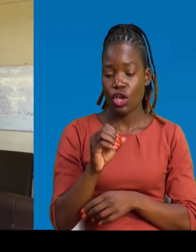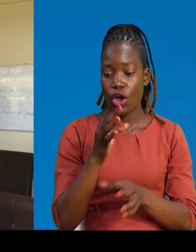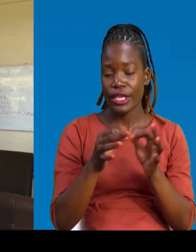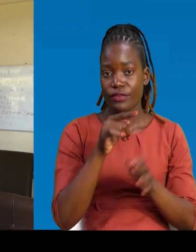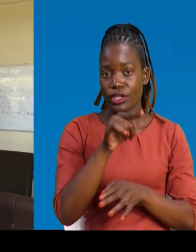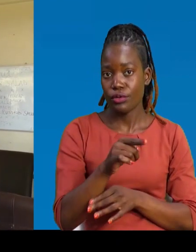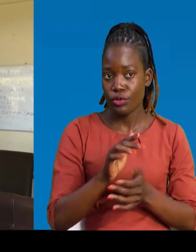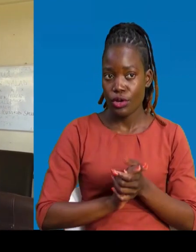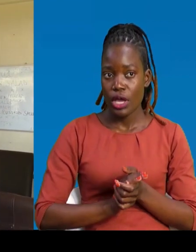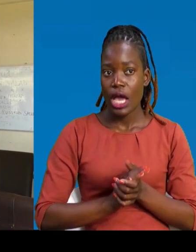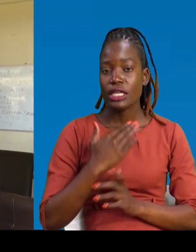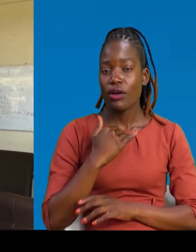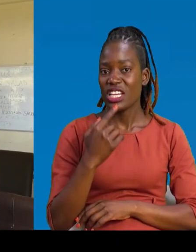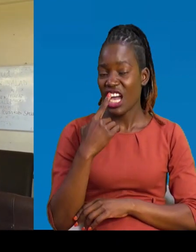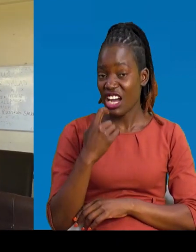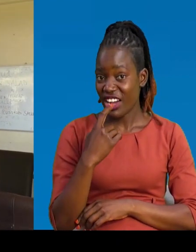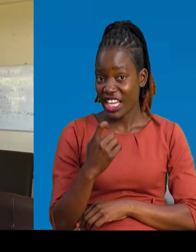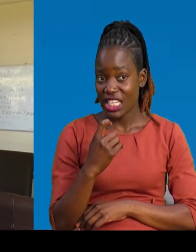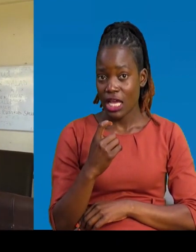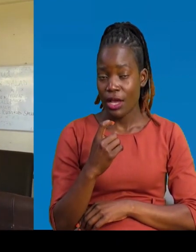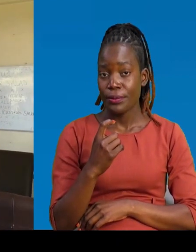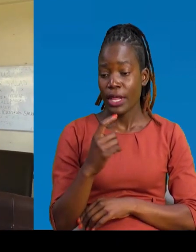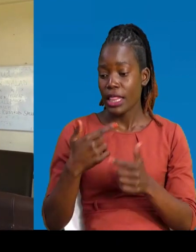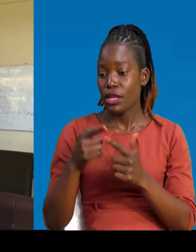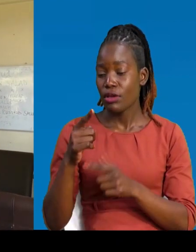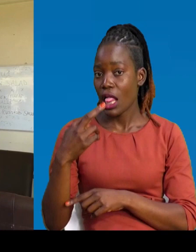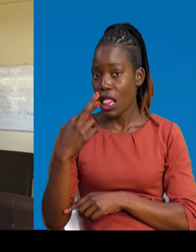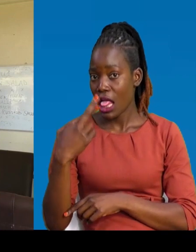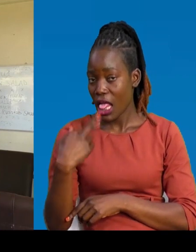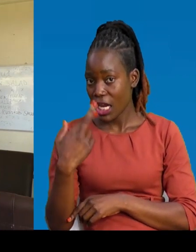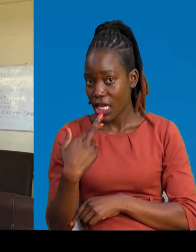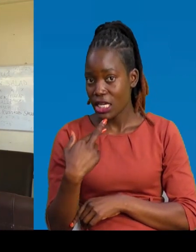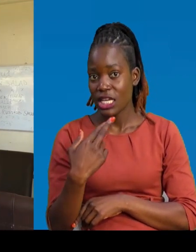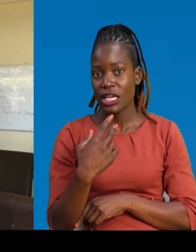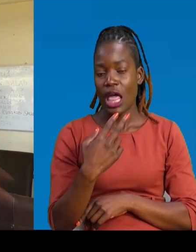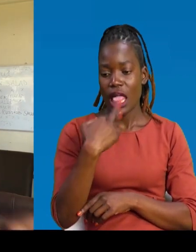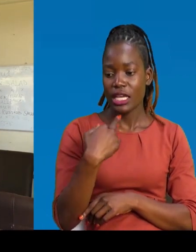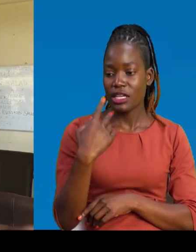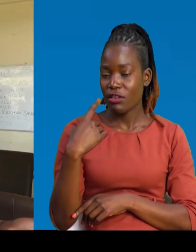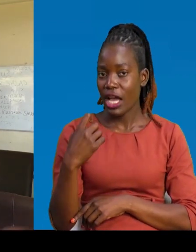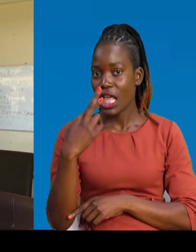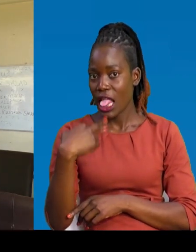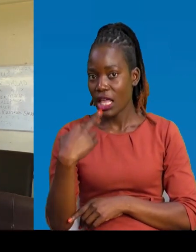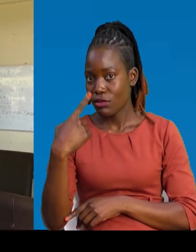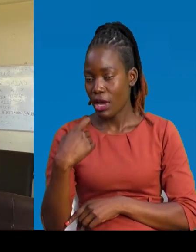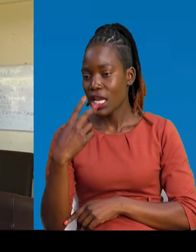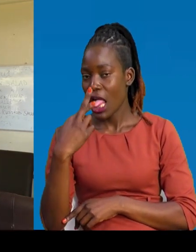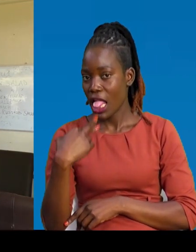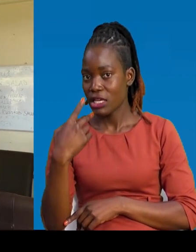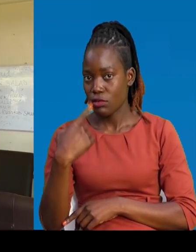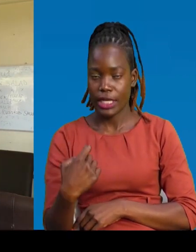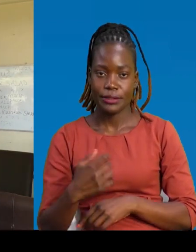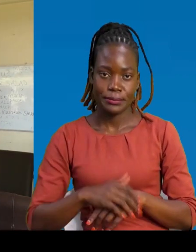huyu atataka white wine, atataka red, white, red, white, red, white, red, white, red, white, all the way. Yeah.